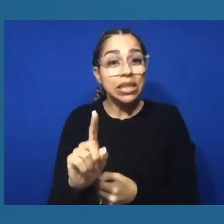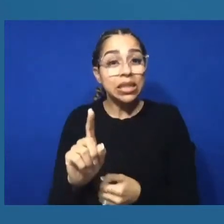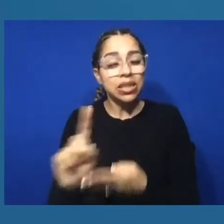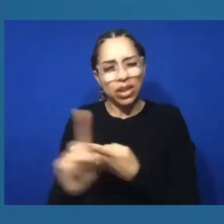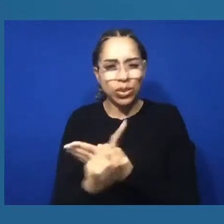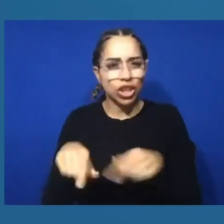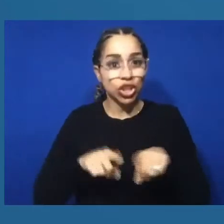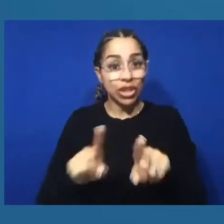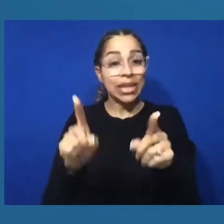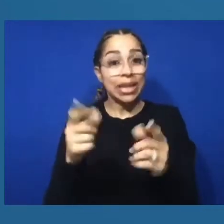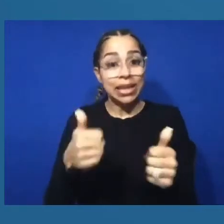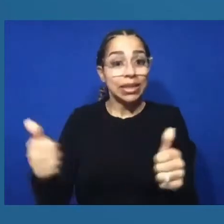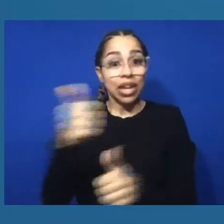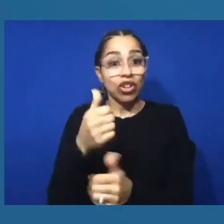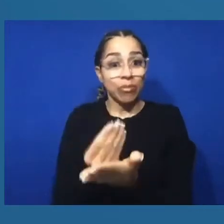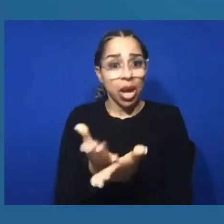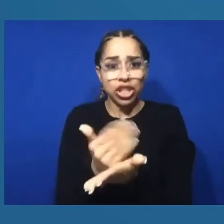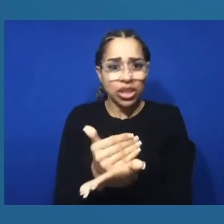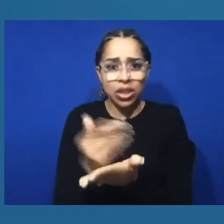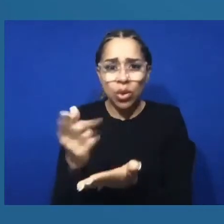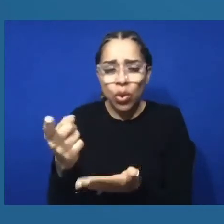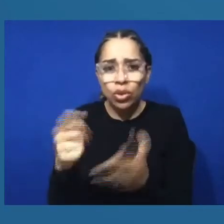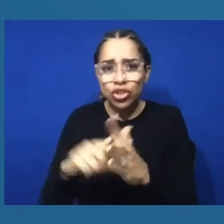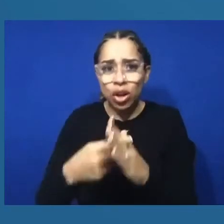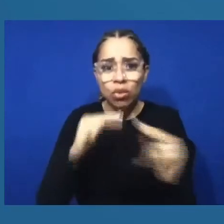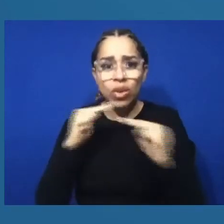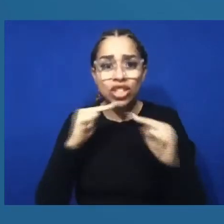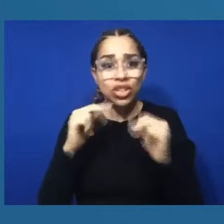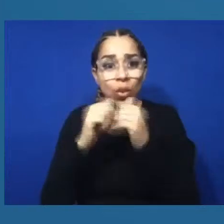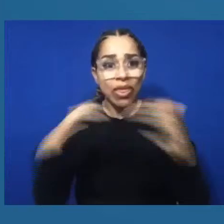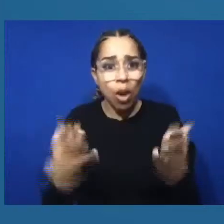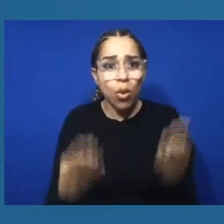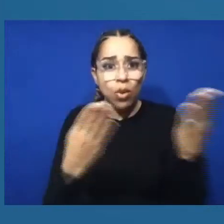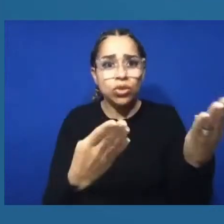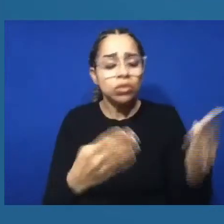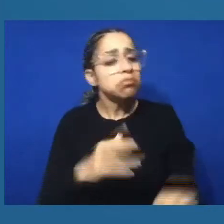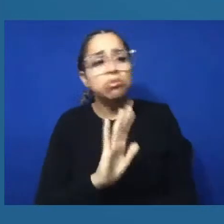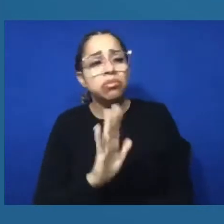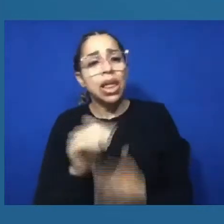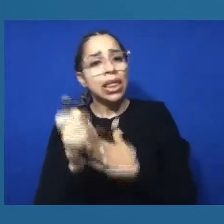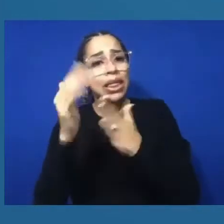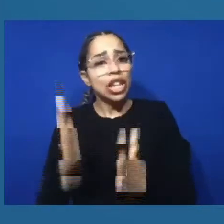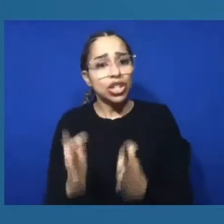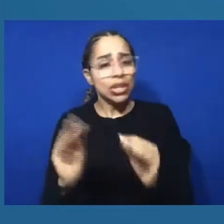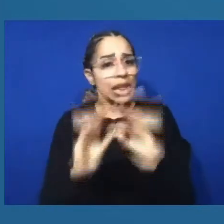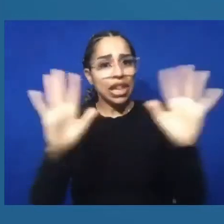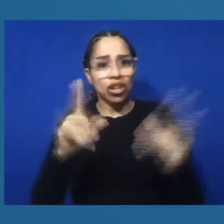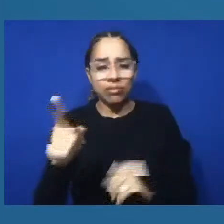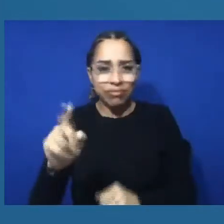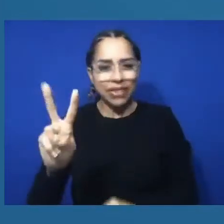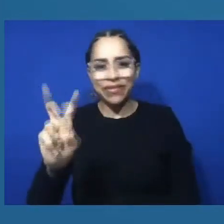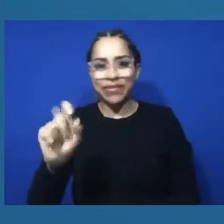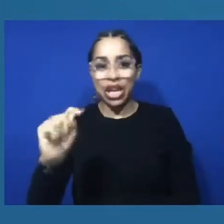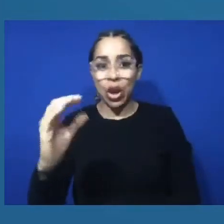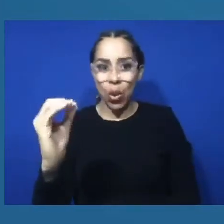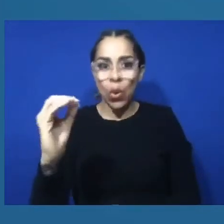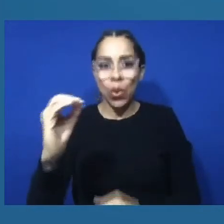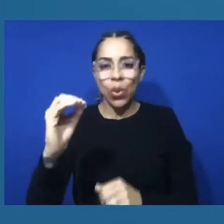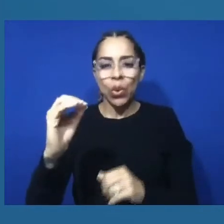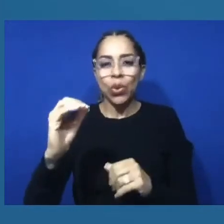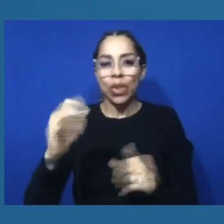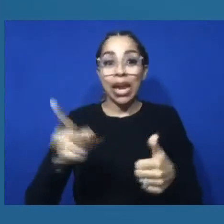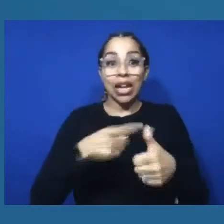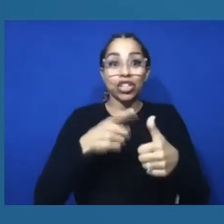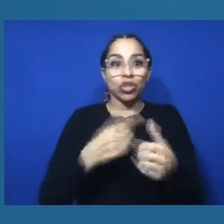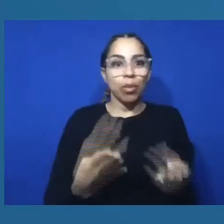just? No, I think the leaders were clear that in vetoing the initial proposal put forth by MTA, which is customary for them to put that to the